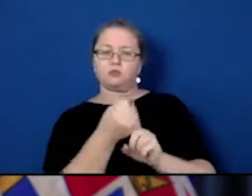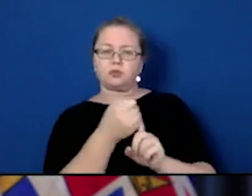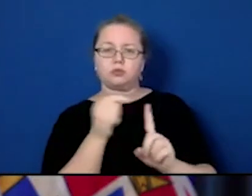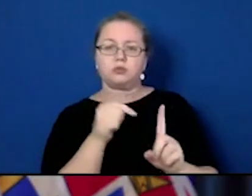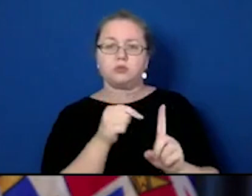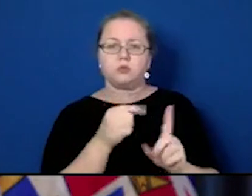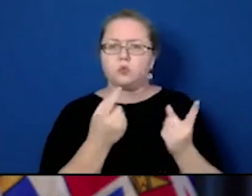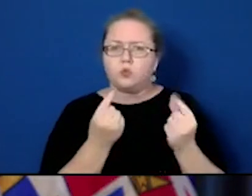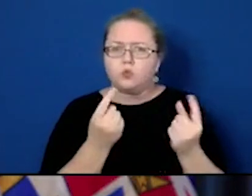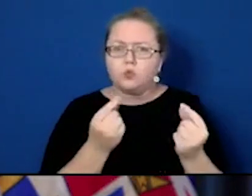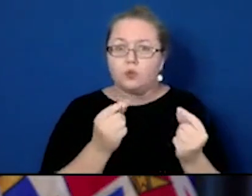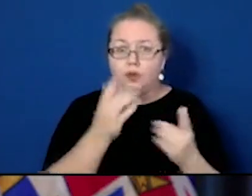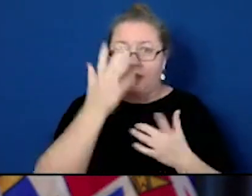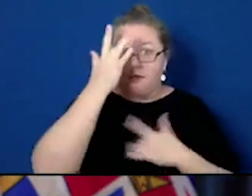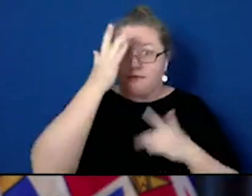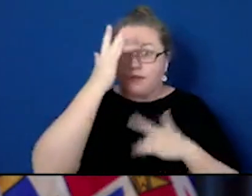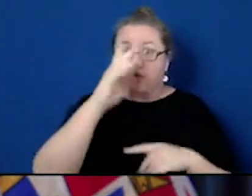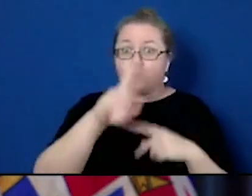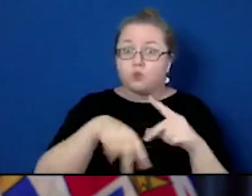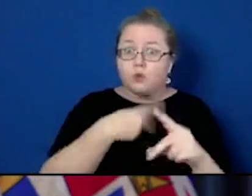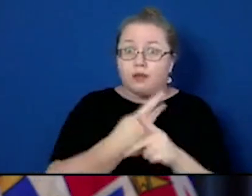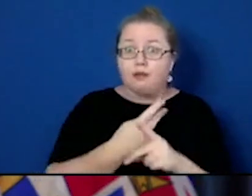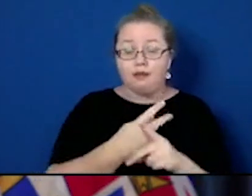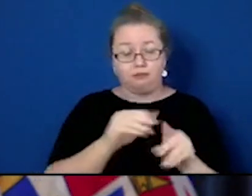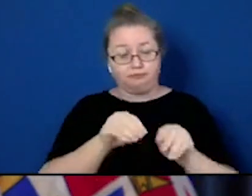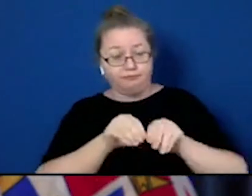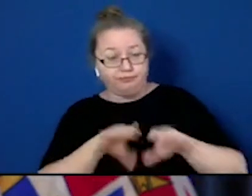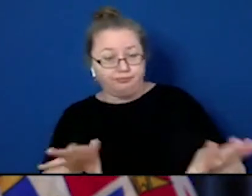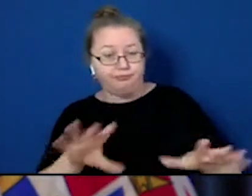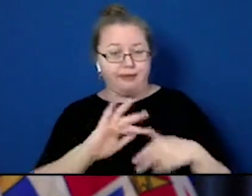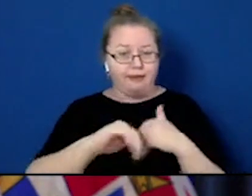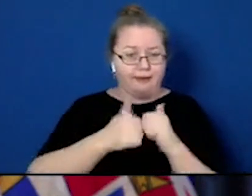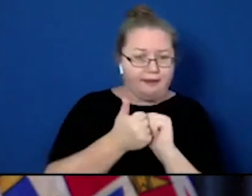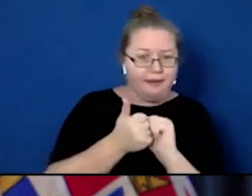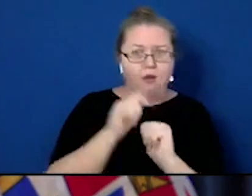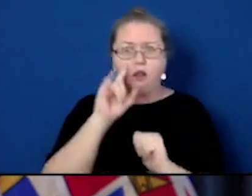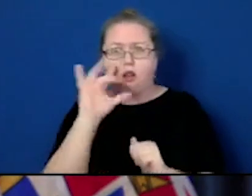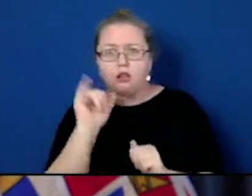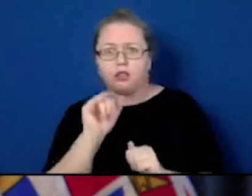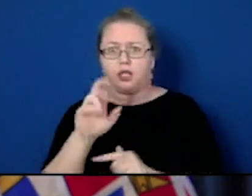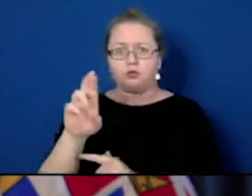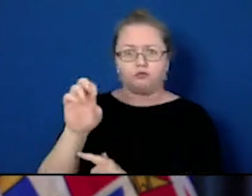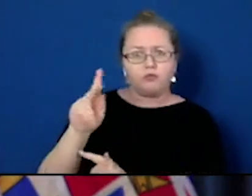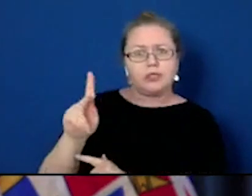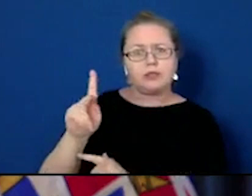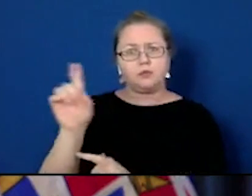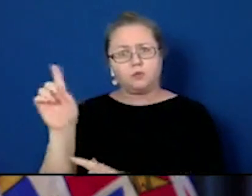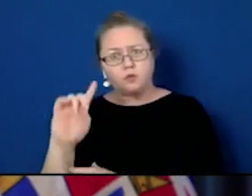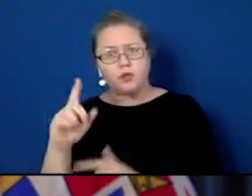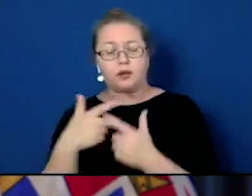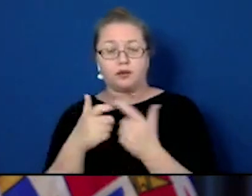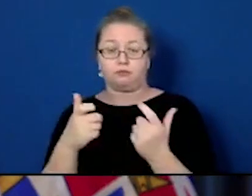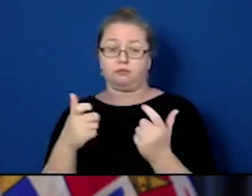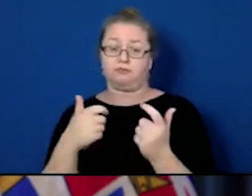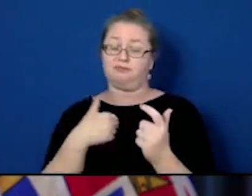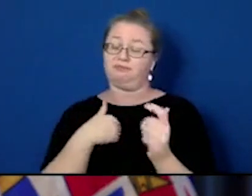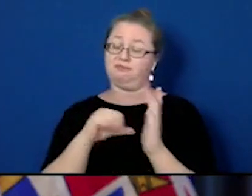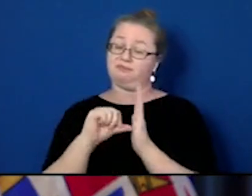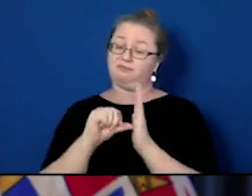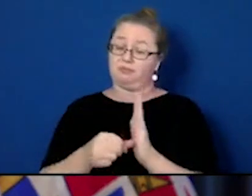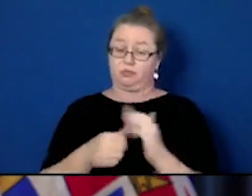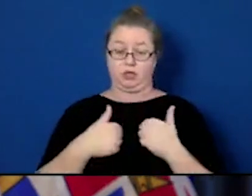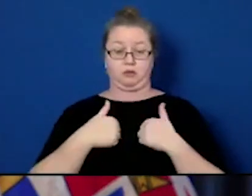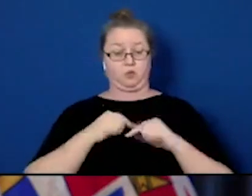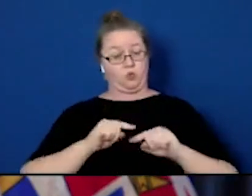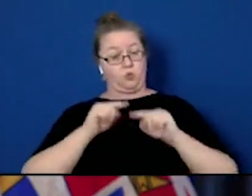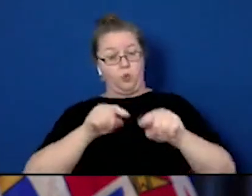in the community and what types of risks we're potentially exposing ourselves to. And, I have to say I've not